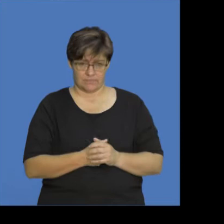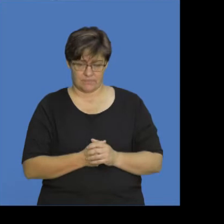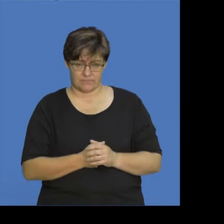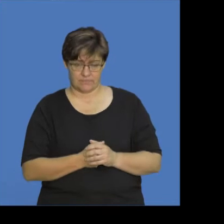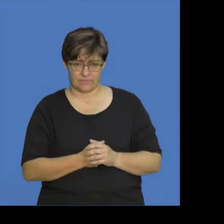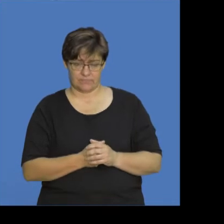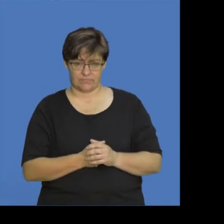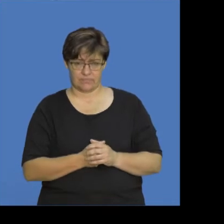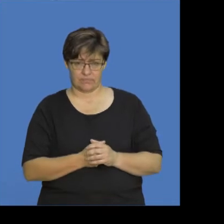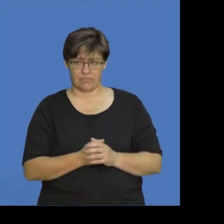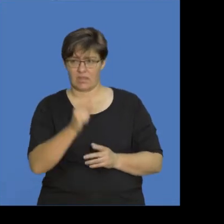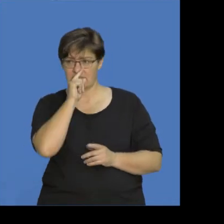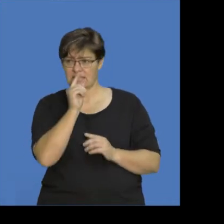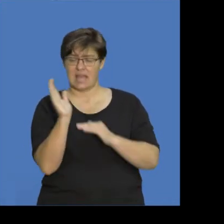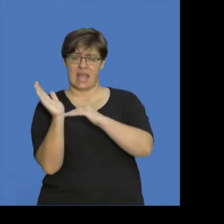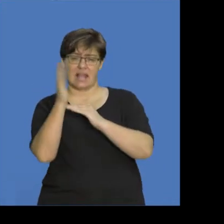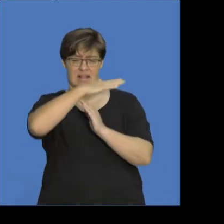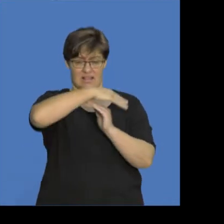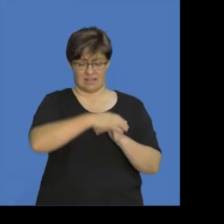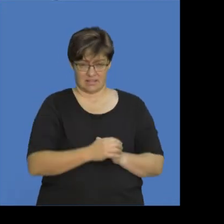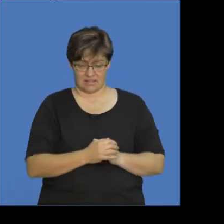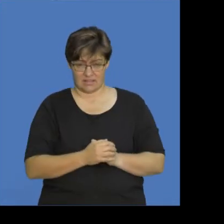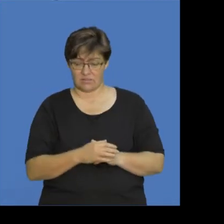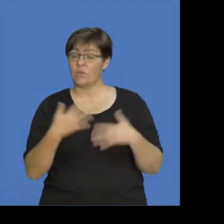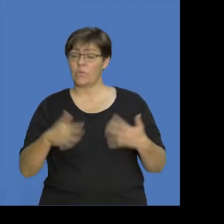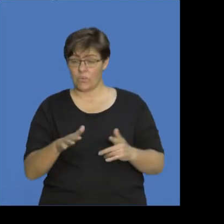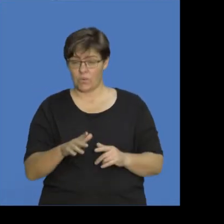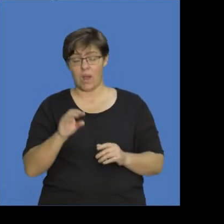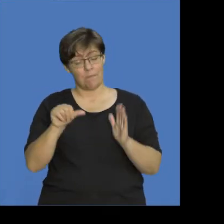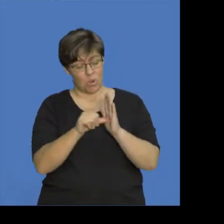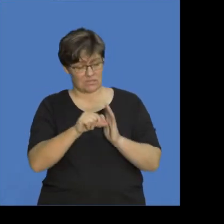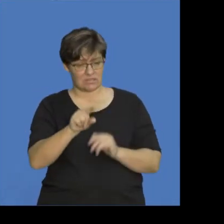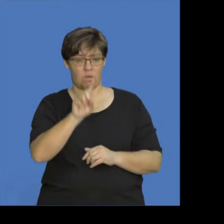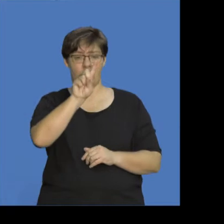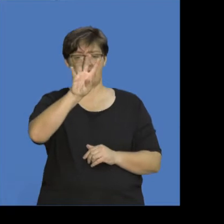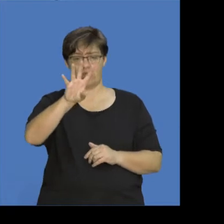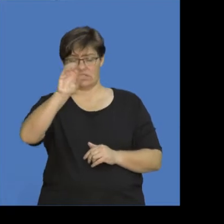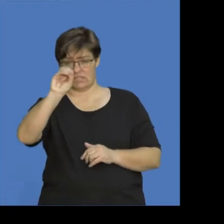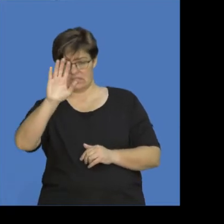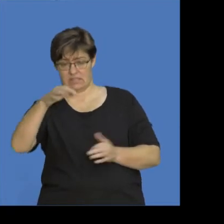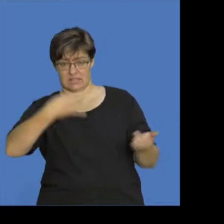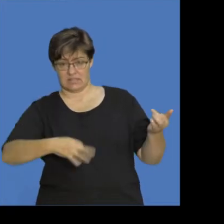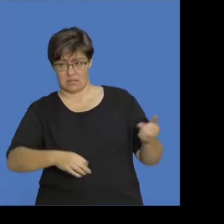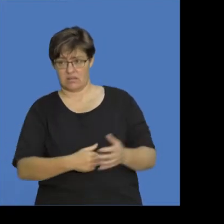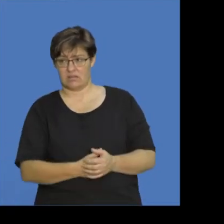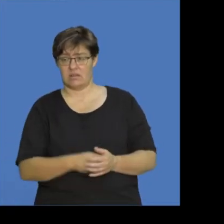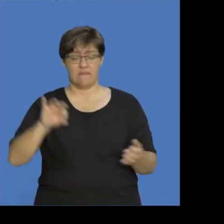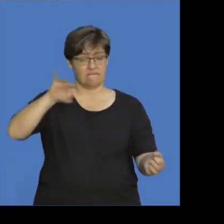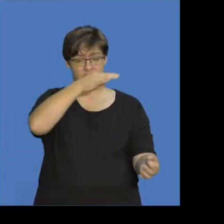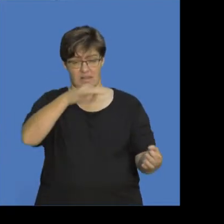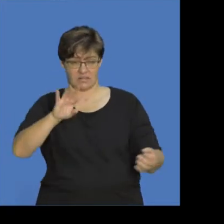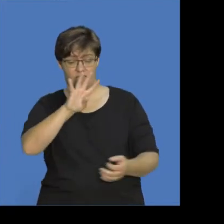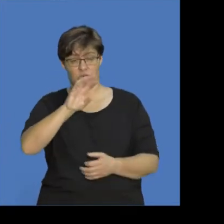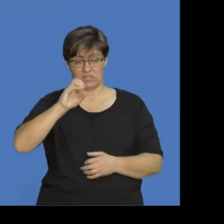recorder. Let's look at the angles. So very important to put the angles. We have 140 for